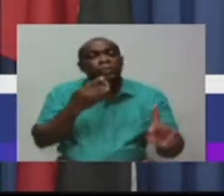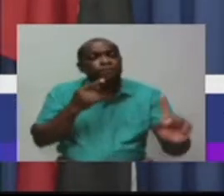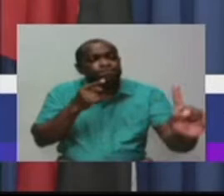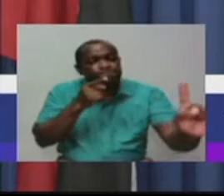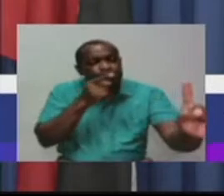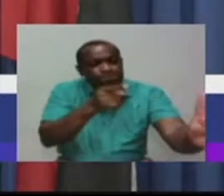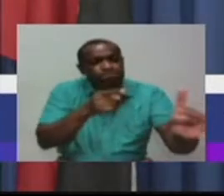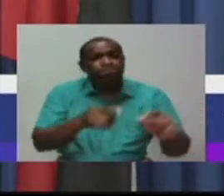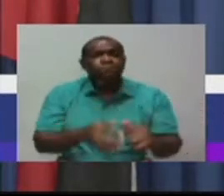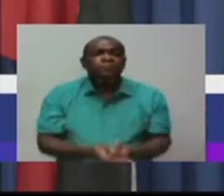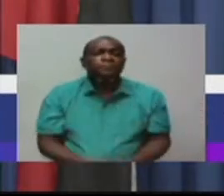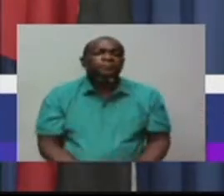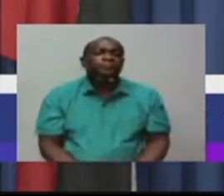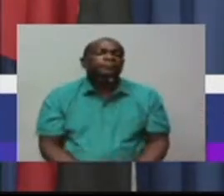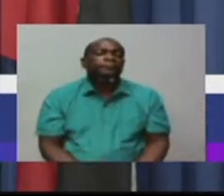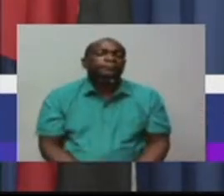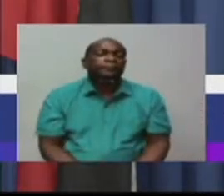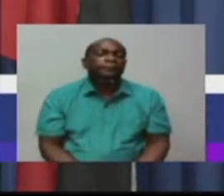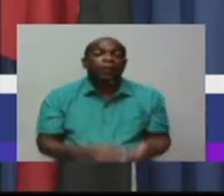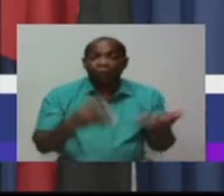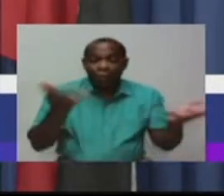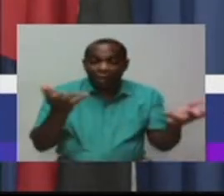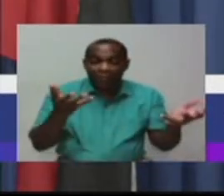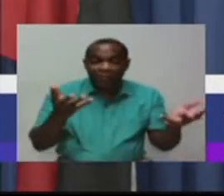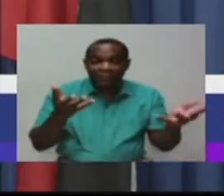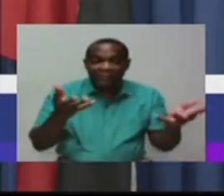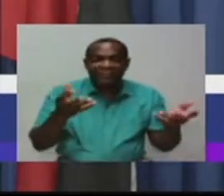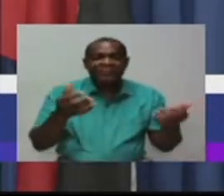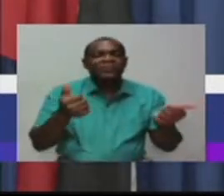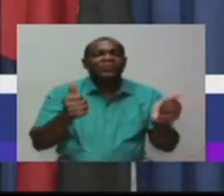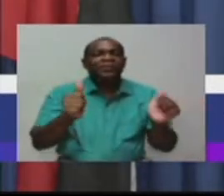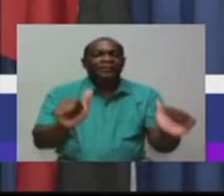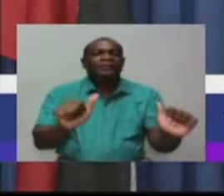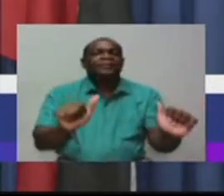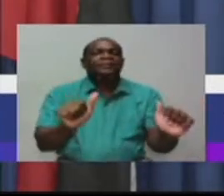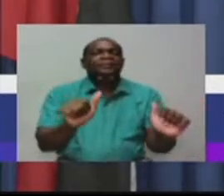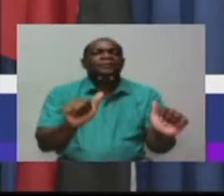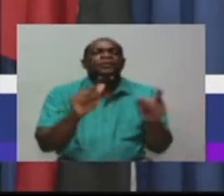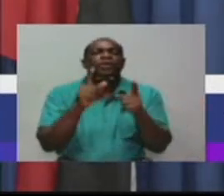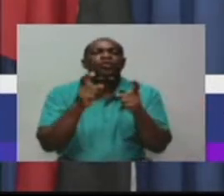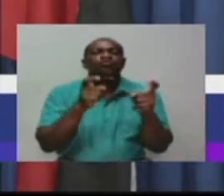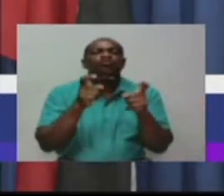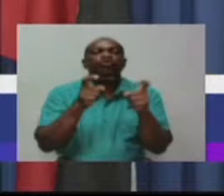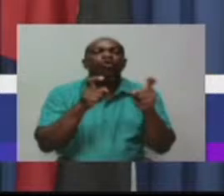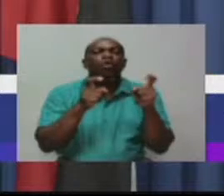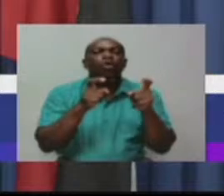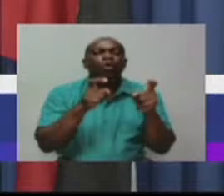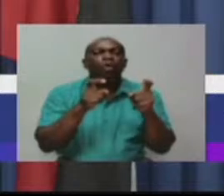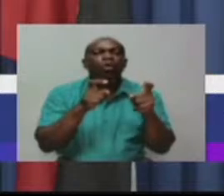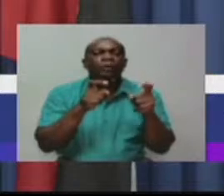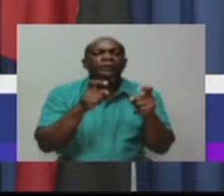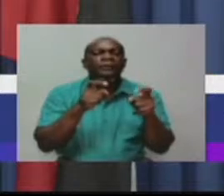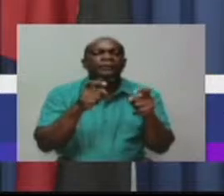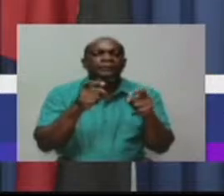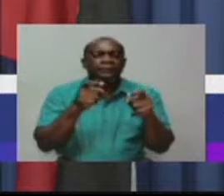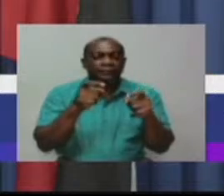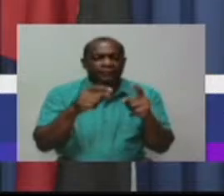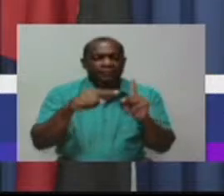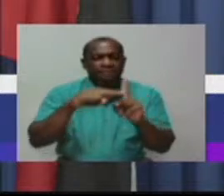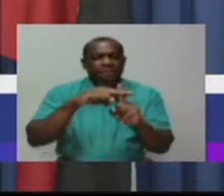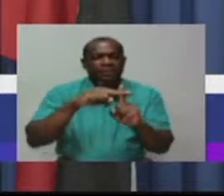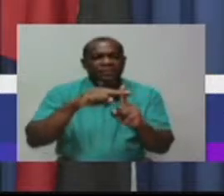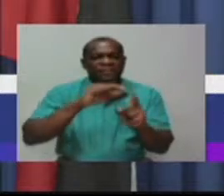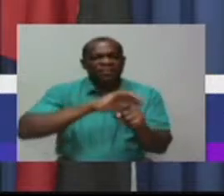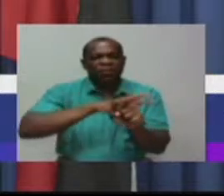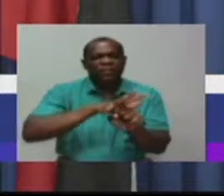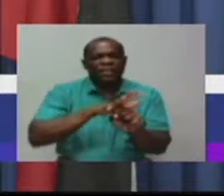the infection levels can go up and go up dramatically. Because I want to point out, when you